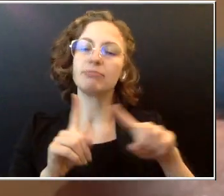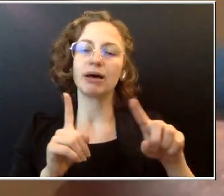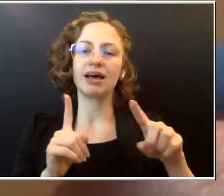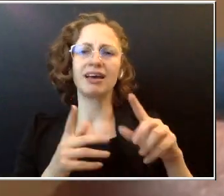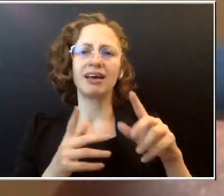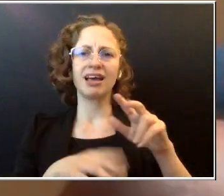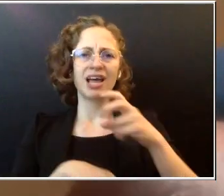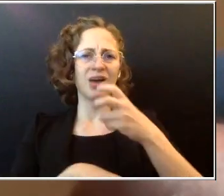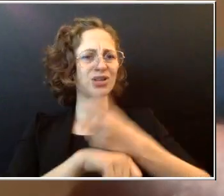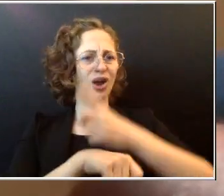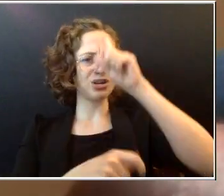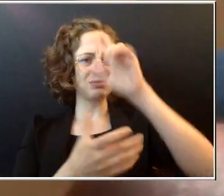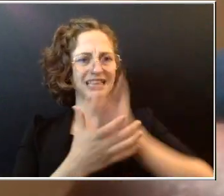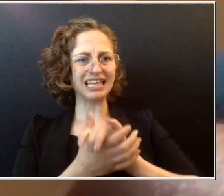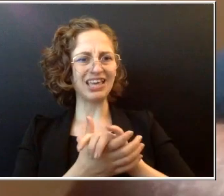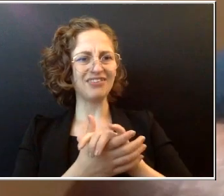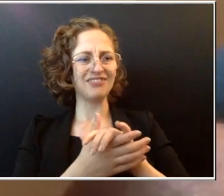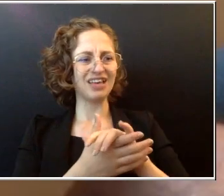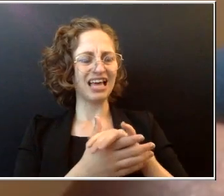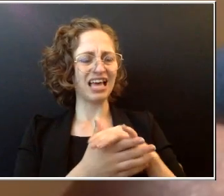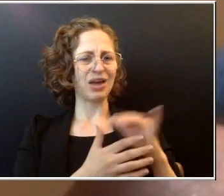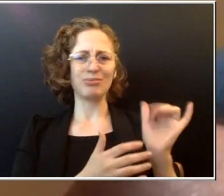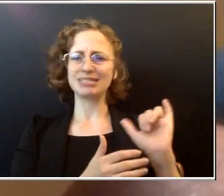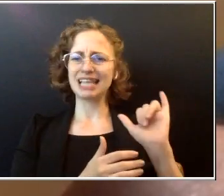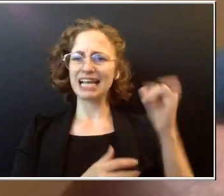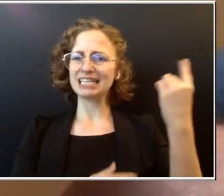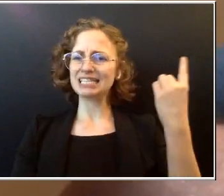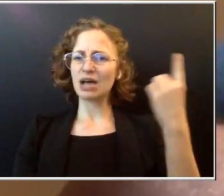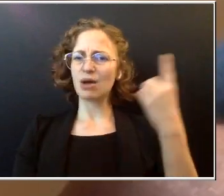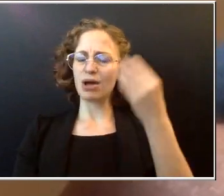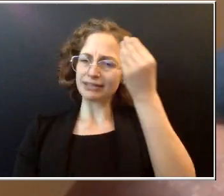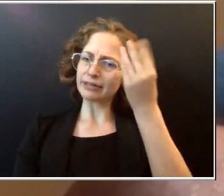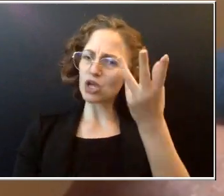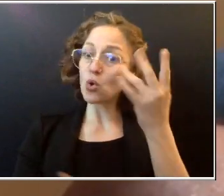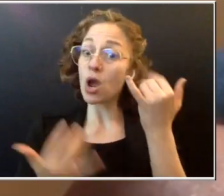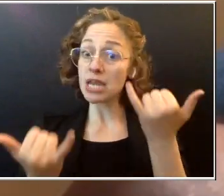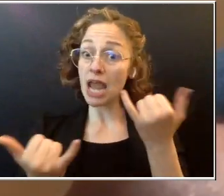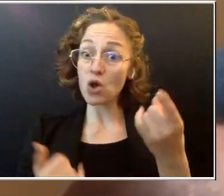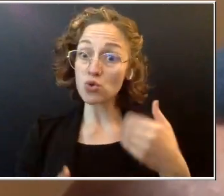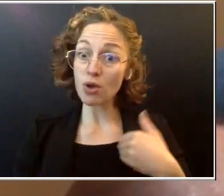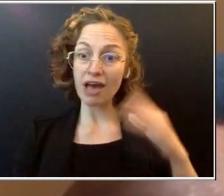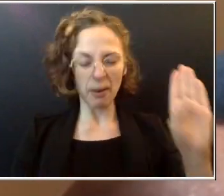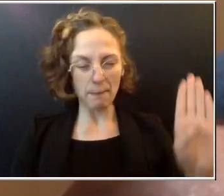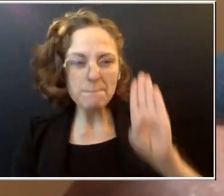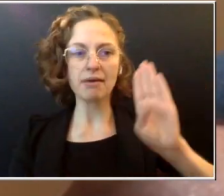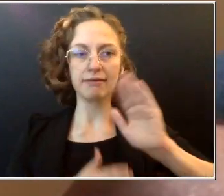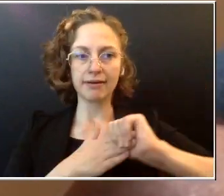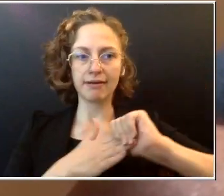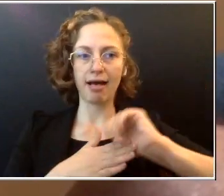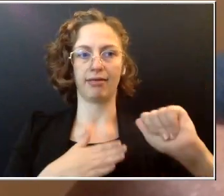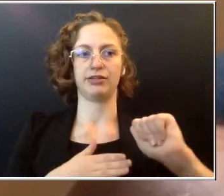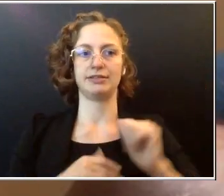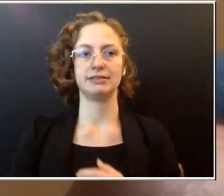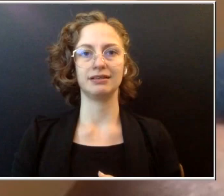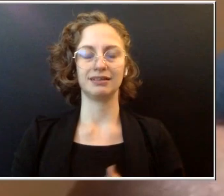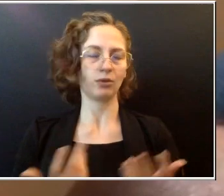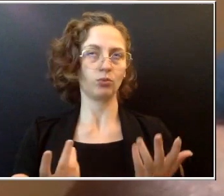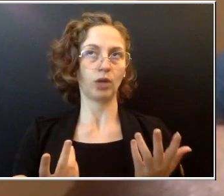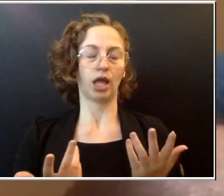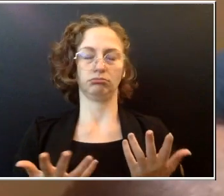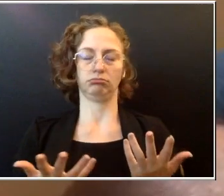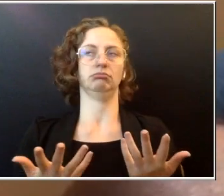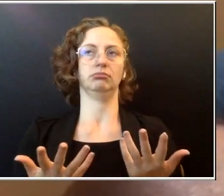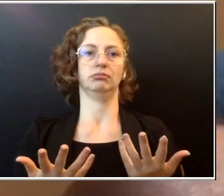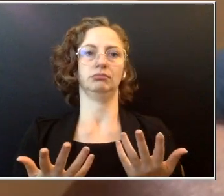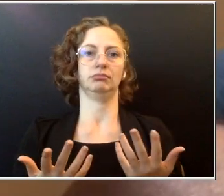billion, and I couldn't really comprehend that. So it was just like, okay, how am I supposed to feel? I feel